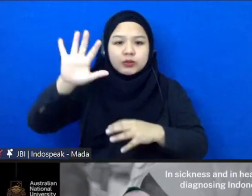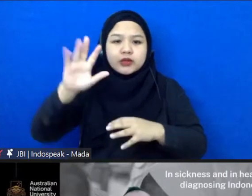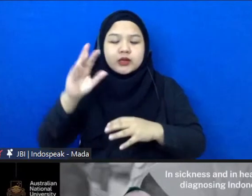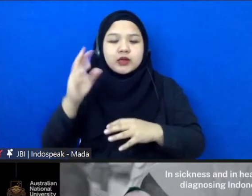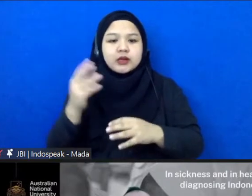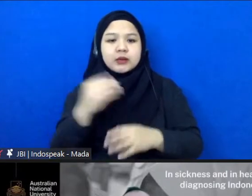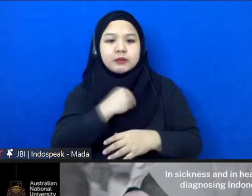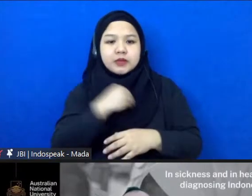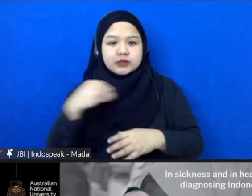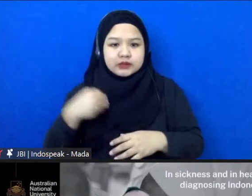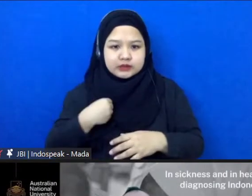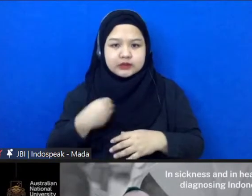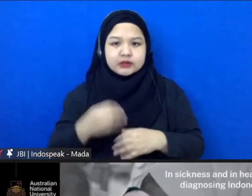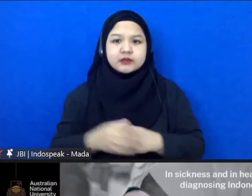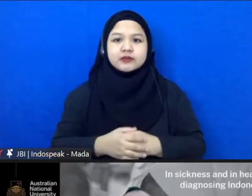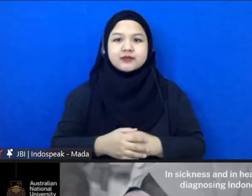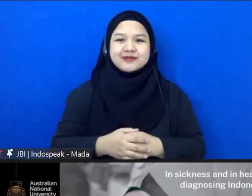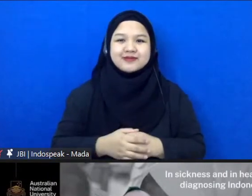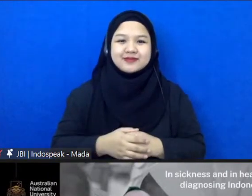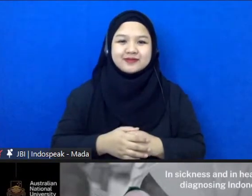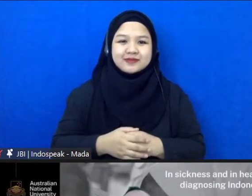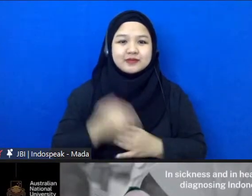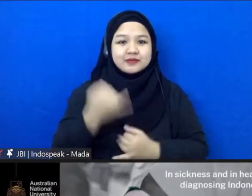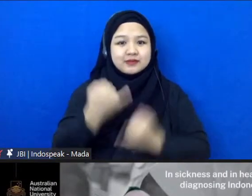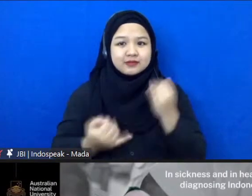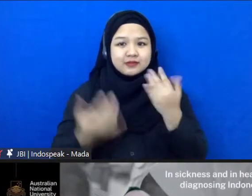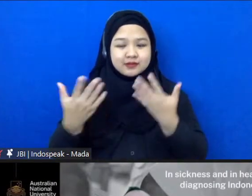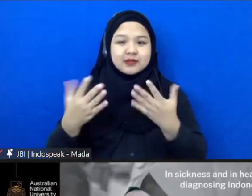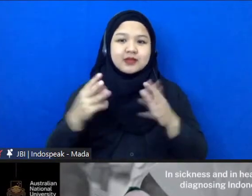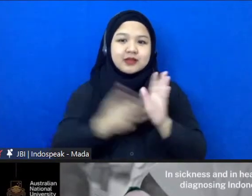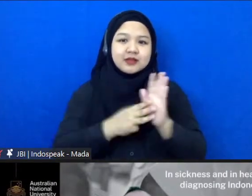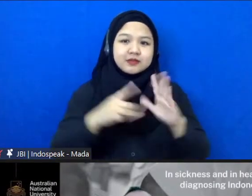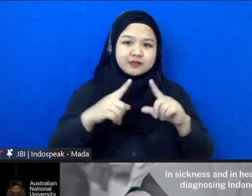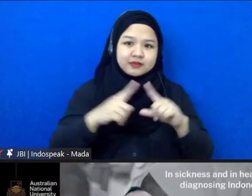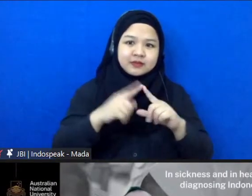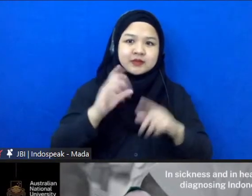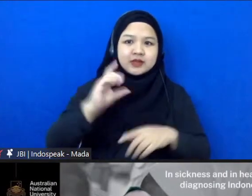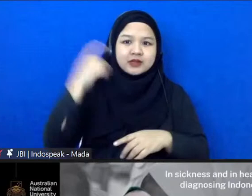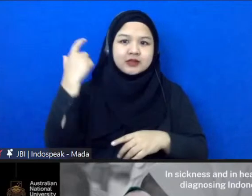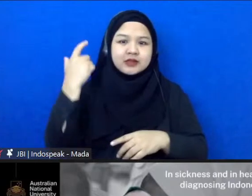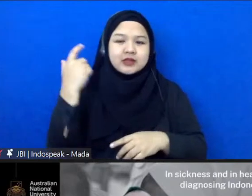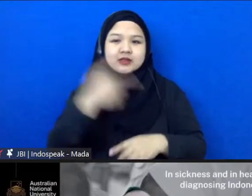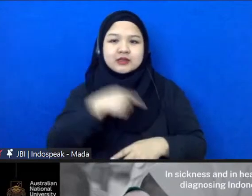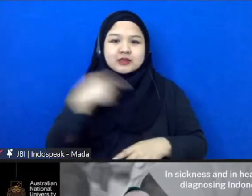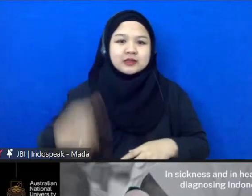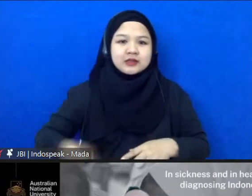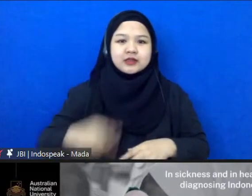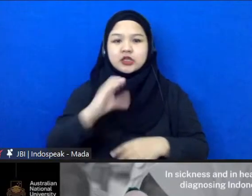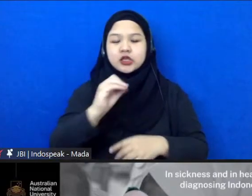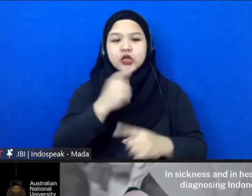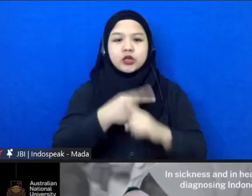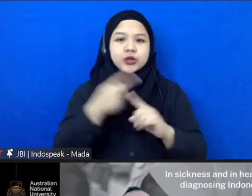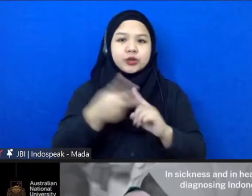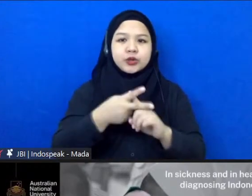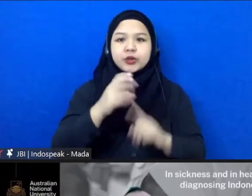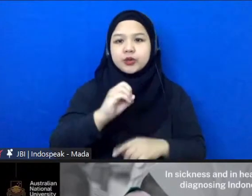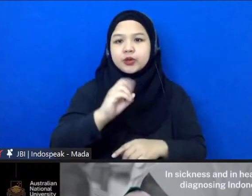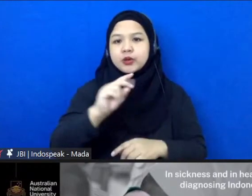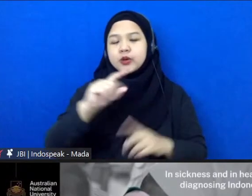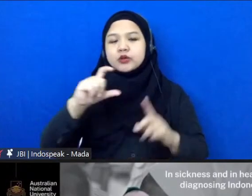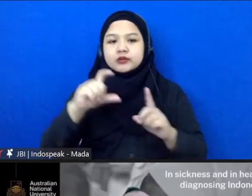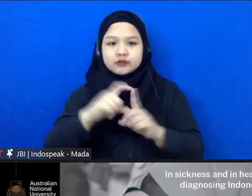absurdly, I love this one, an MA in Classical Chinese from Oxford. And I would like to